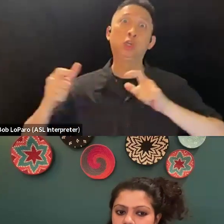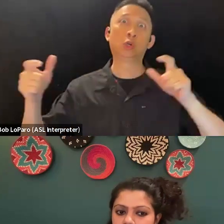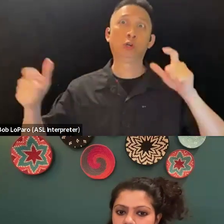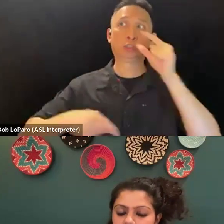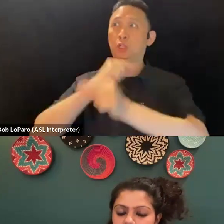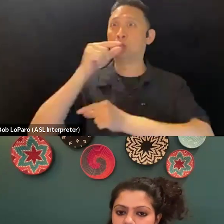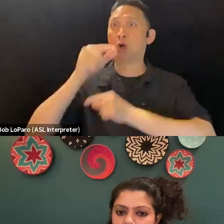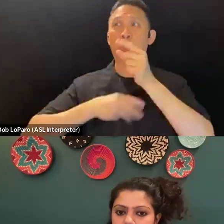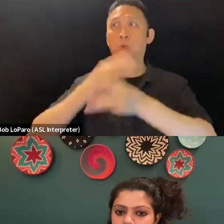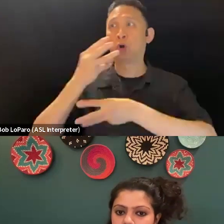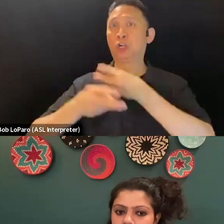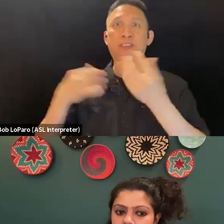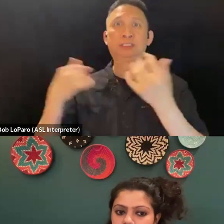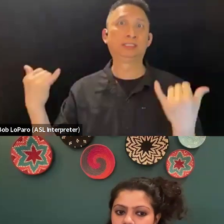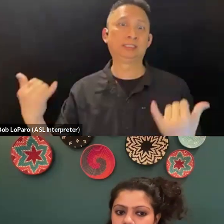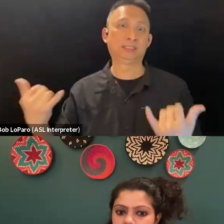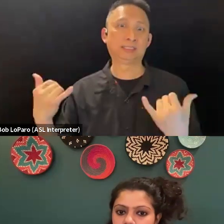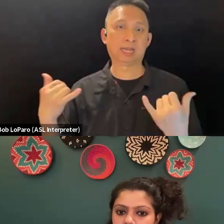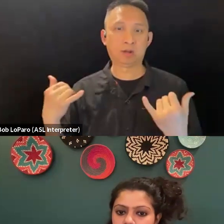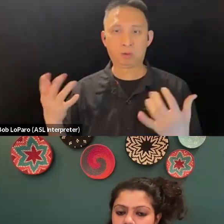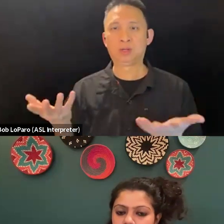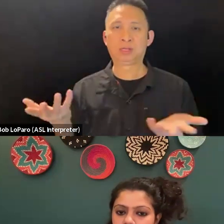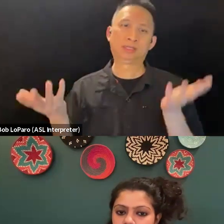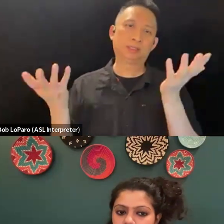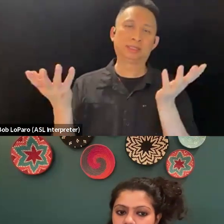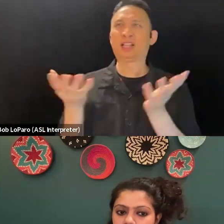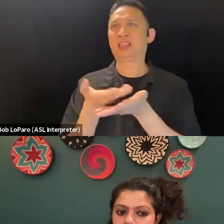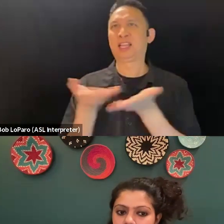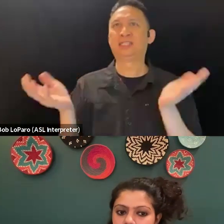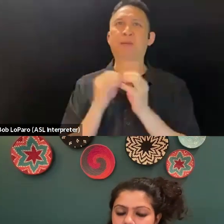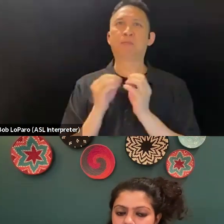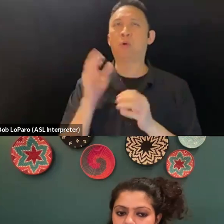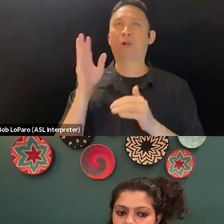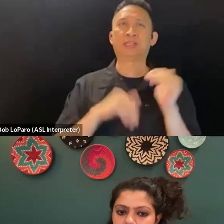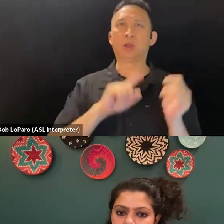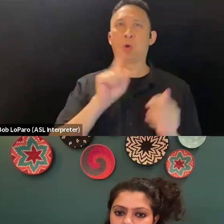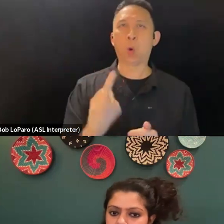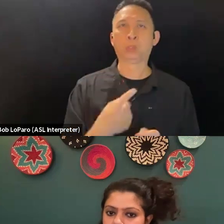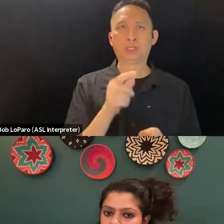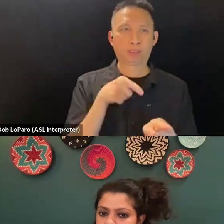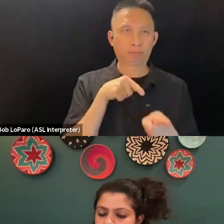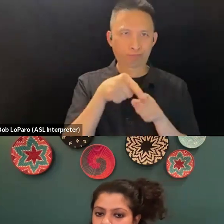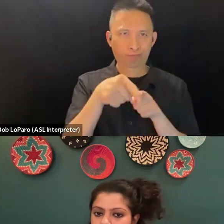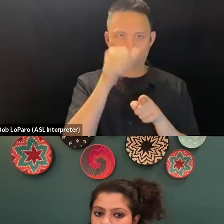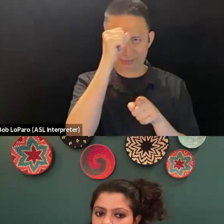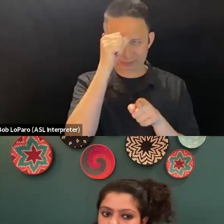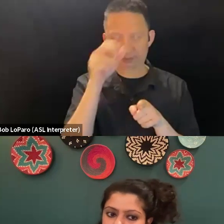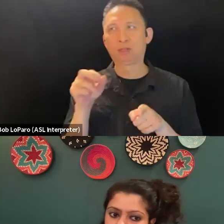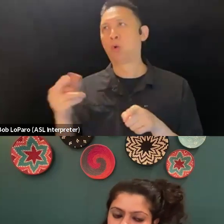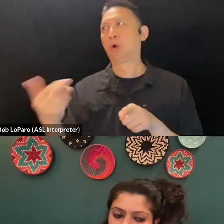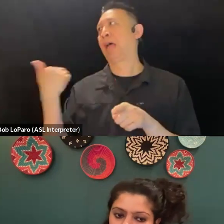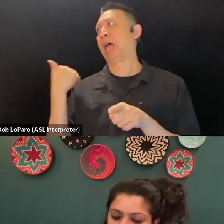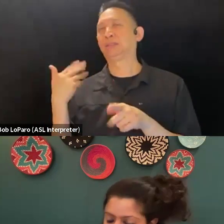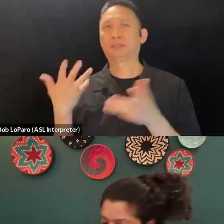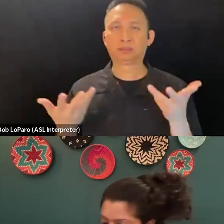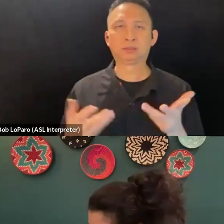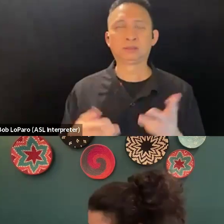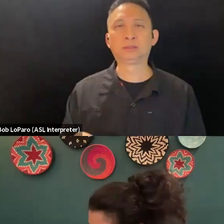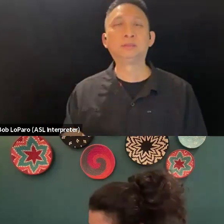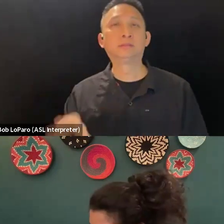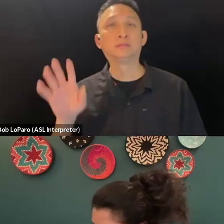survey on how do documentary filmmakers sustain themselves. And somebody said dad's money, somebody said run a bar, somebody said